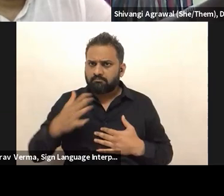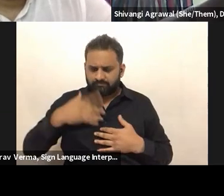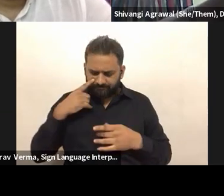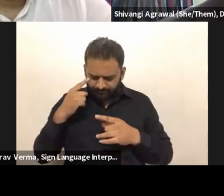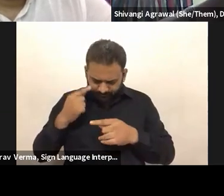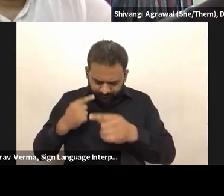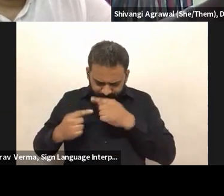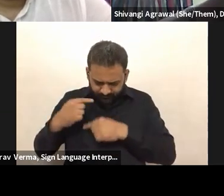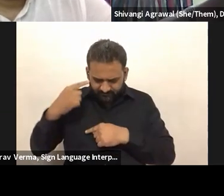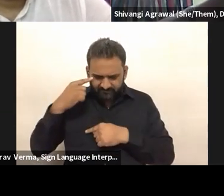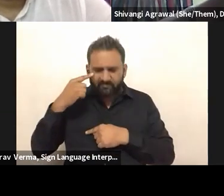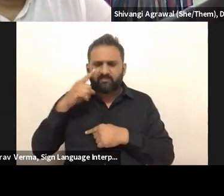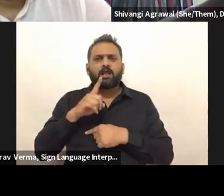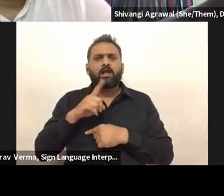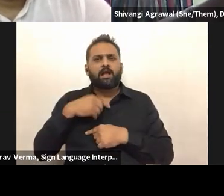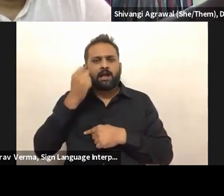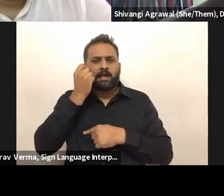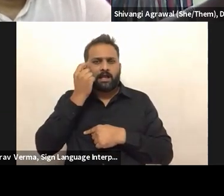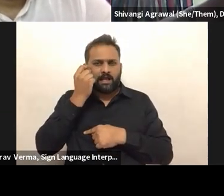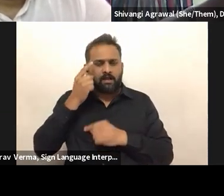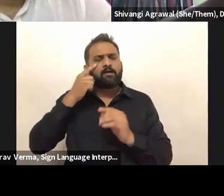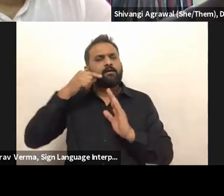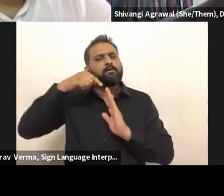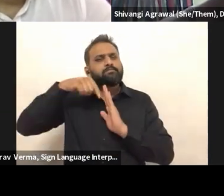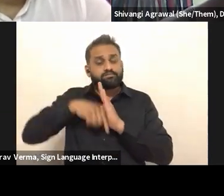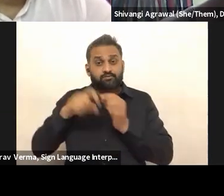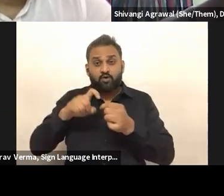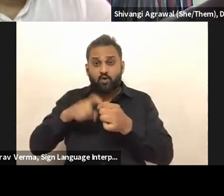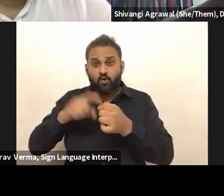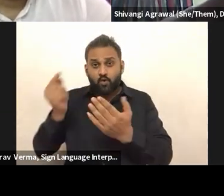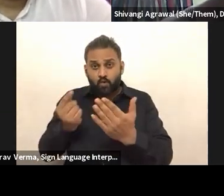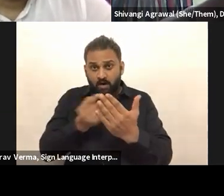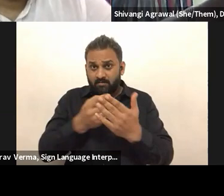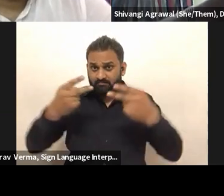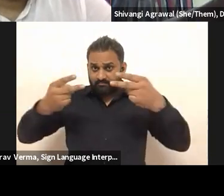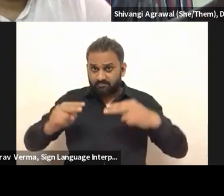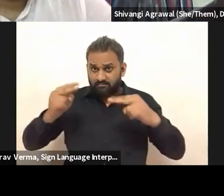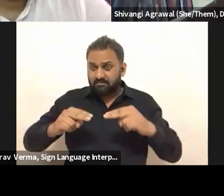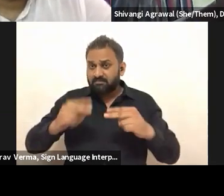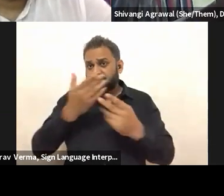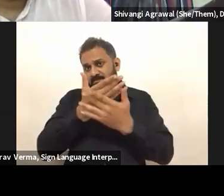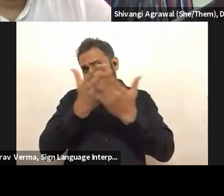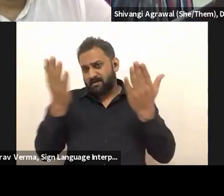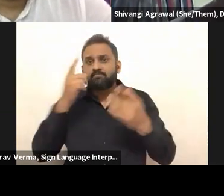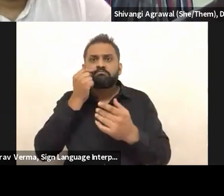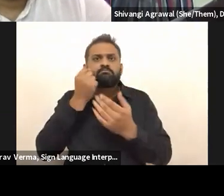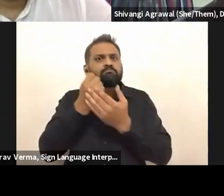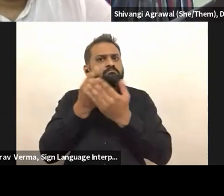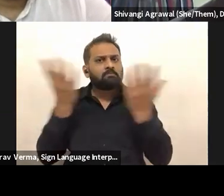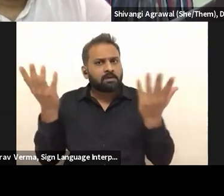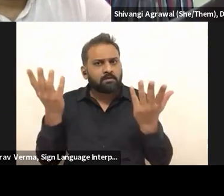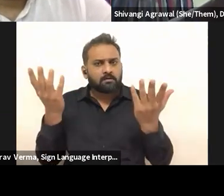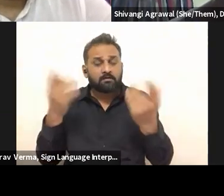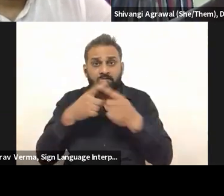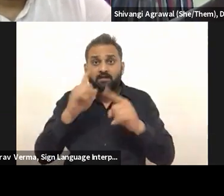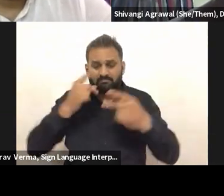also understand very deeply that the Quran has been translated by a lot of men, and when you talk about